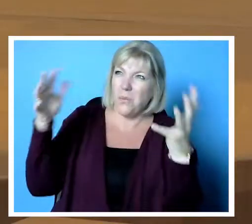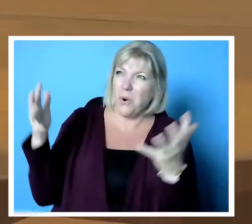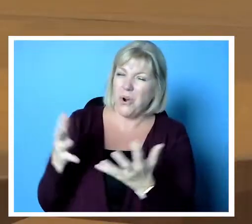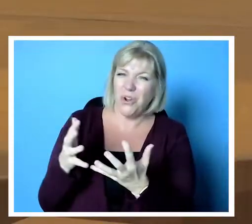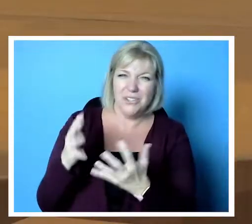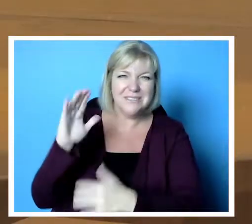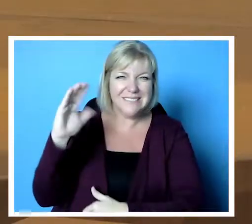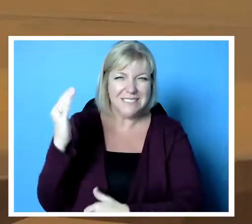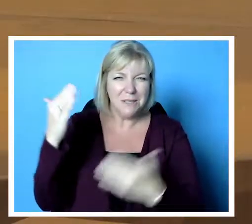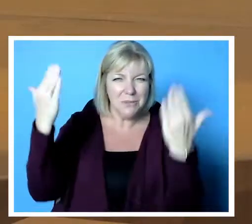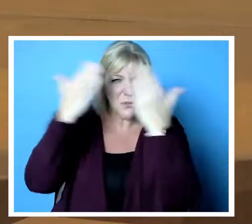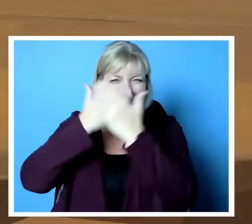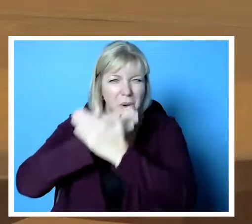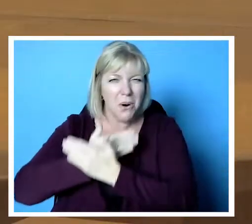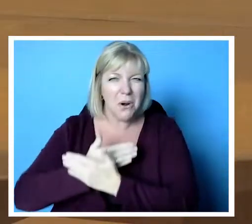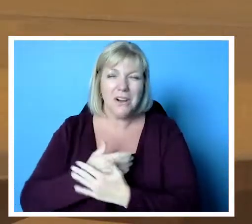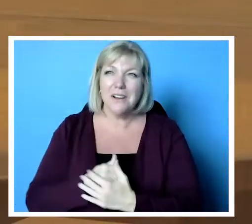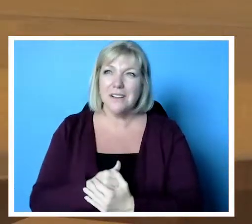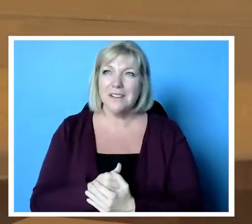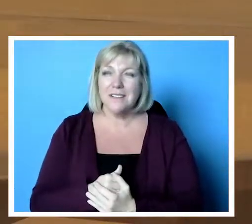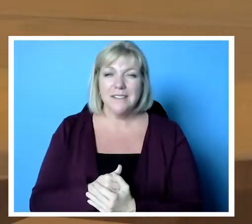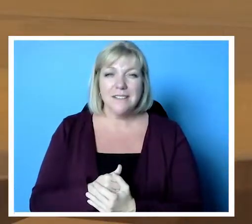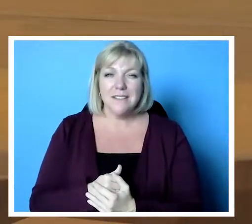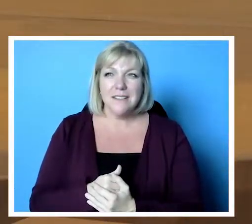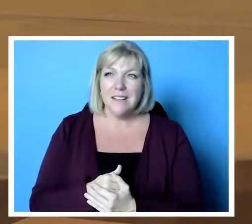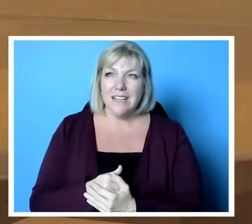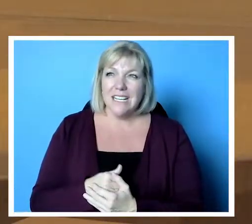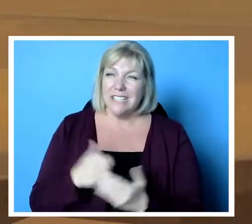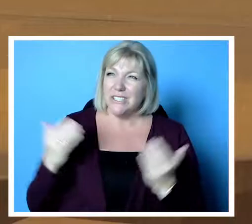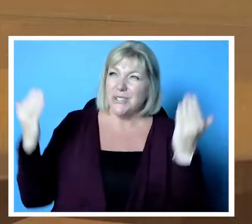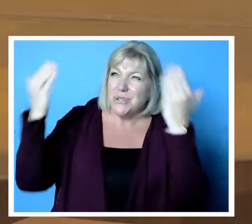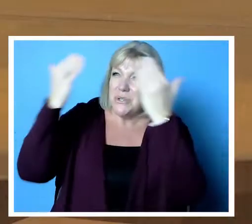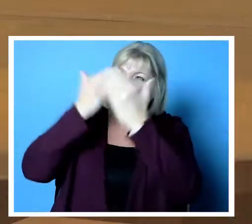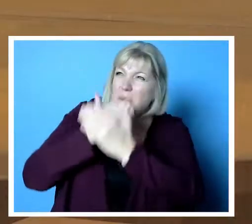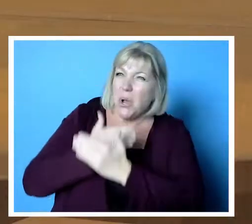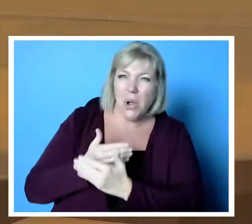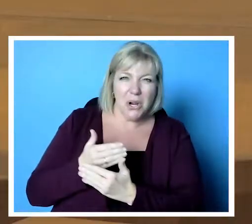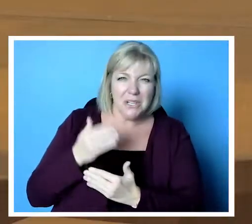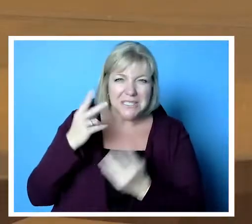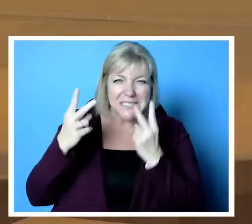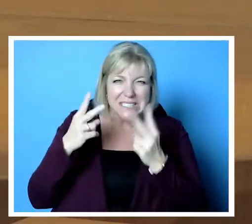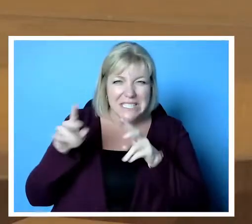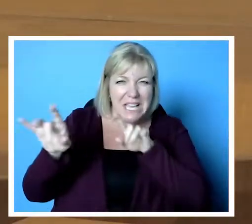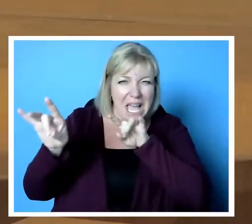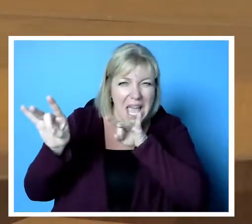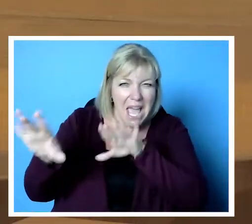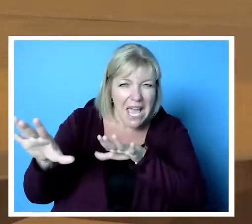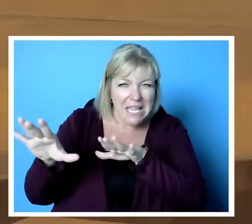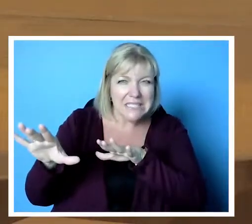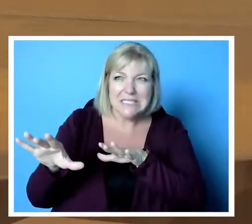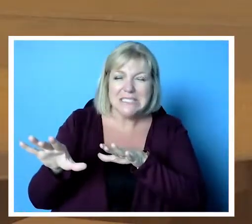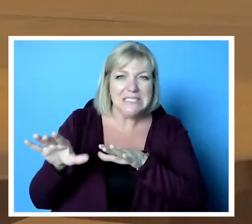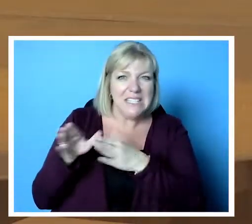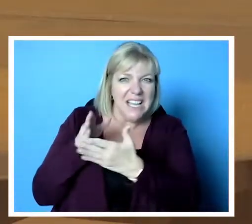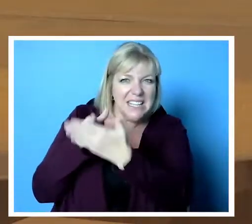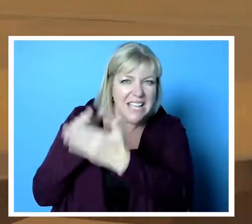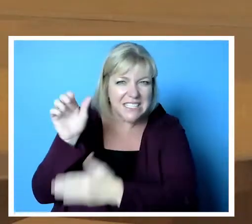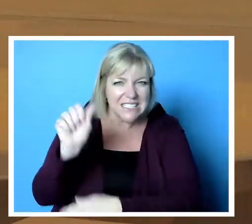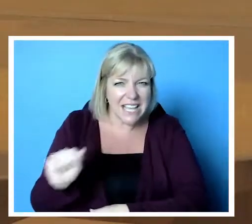become, and we see this darkness as hate against Asian, American, and Pacific